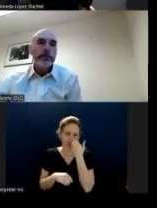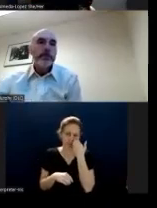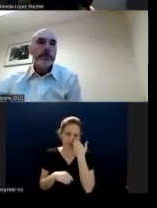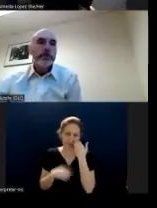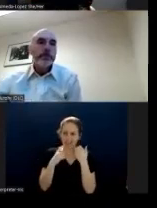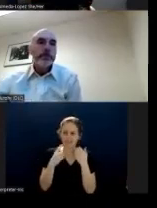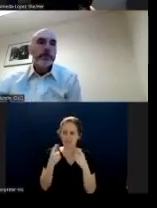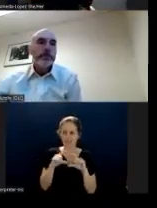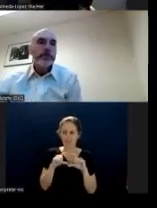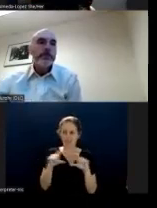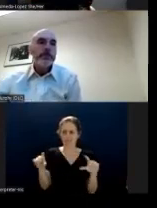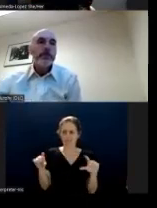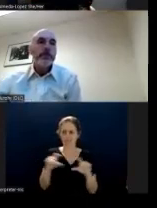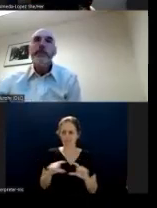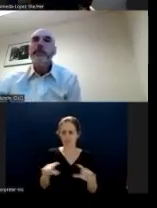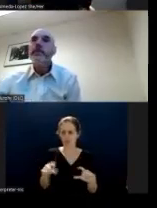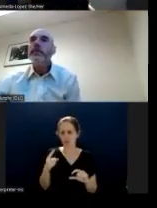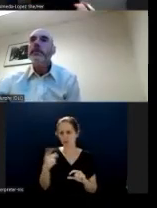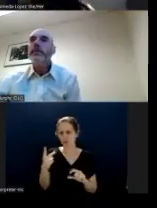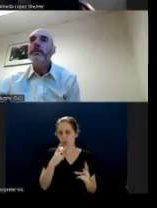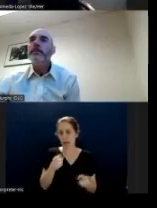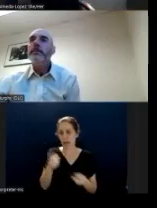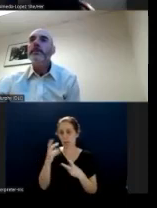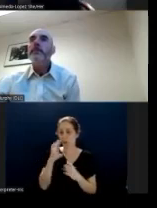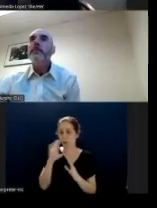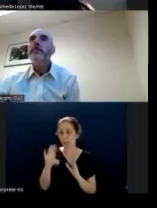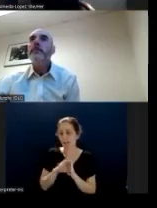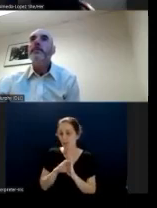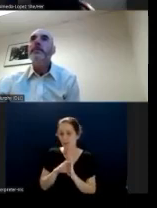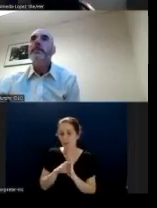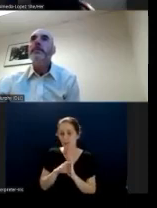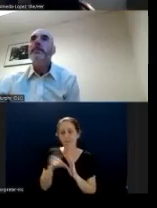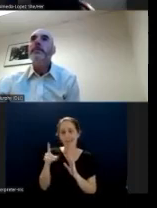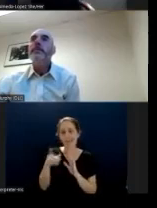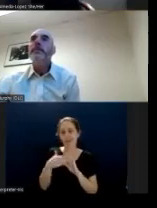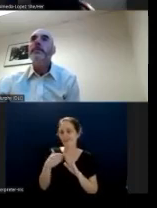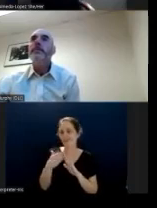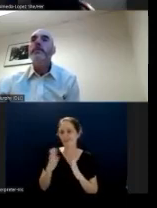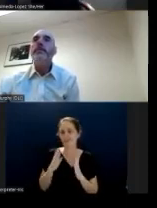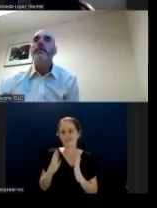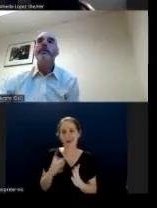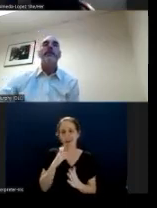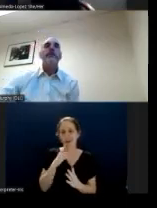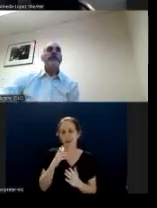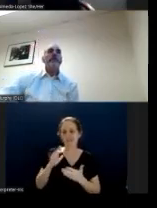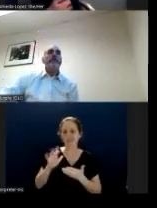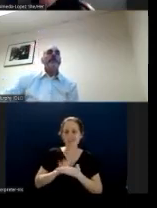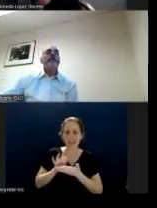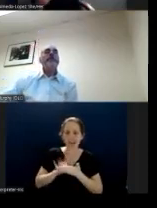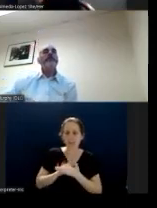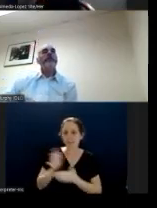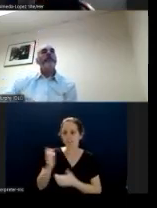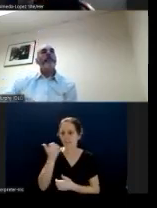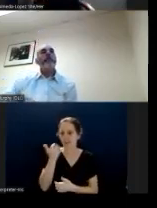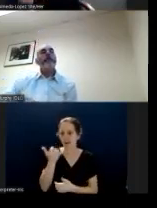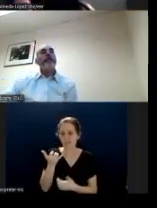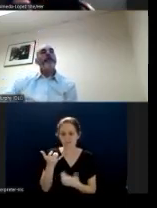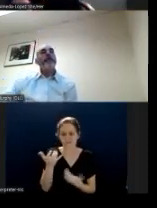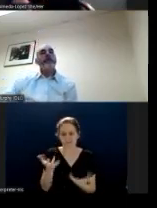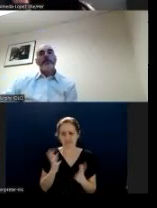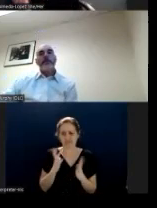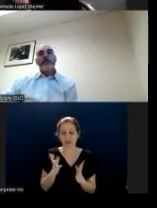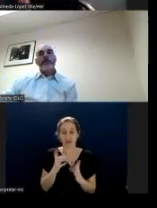or two for uploading pictures. It works fine on tablets and phones. And all you have to